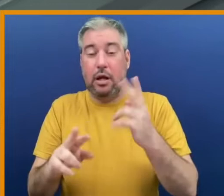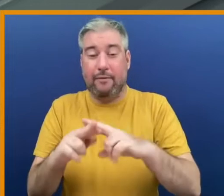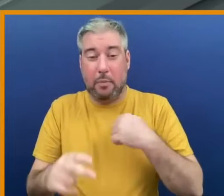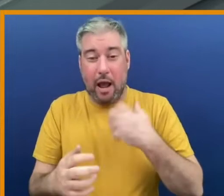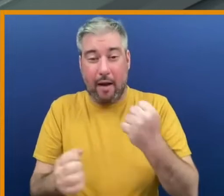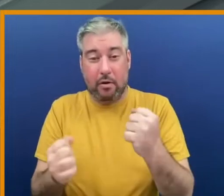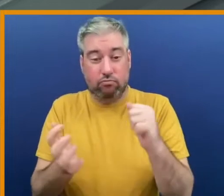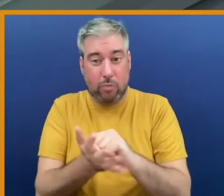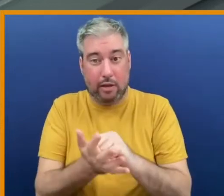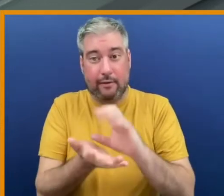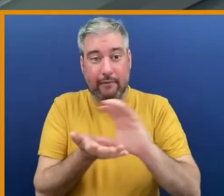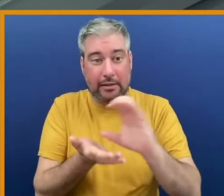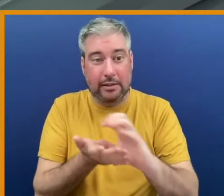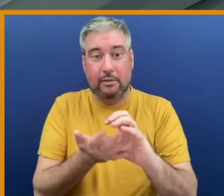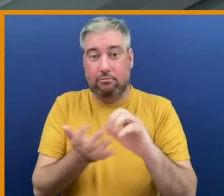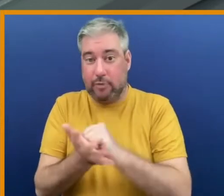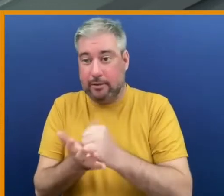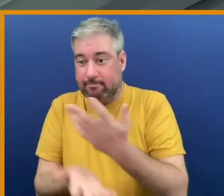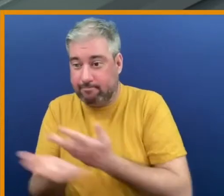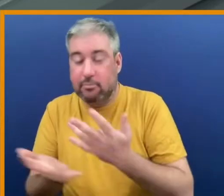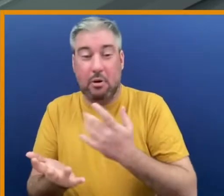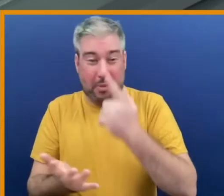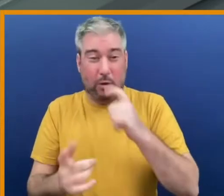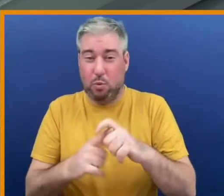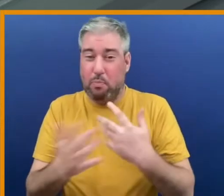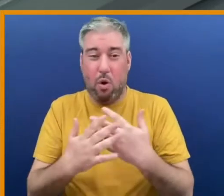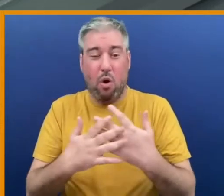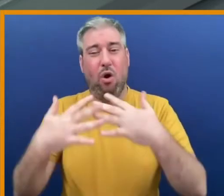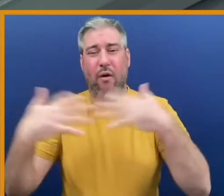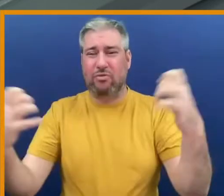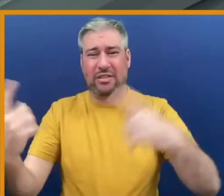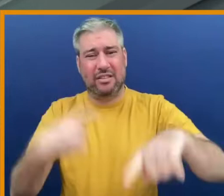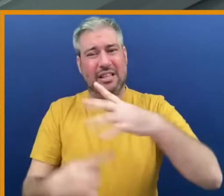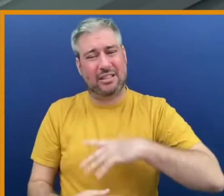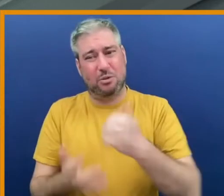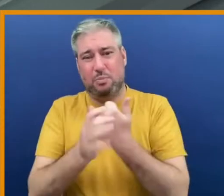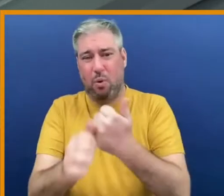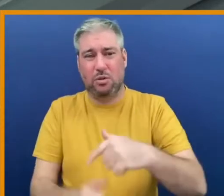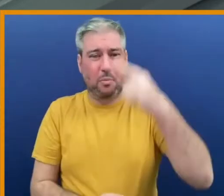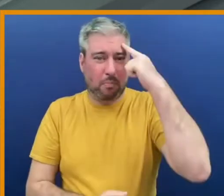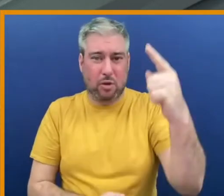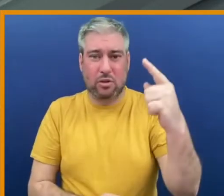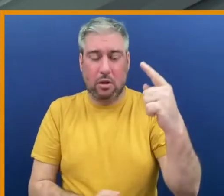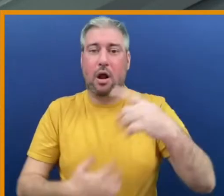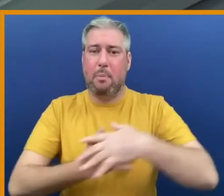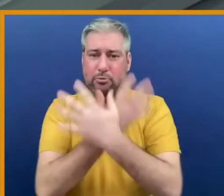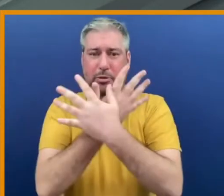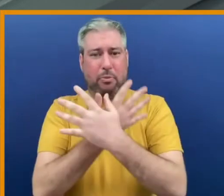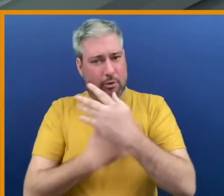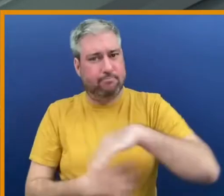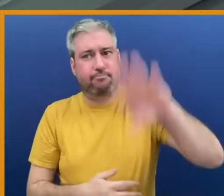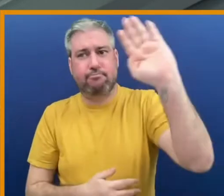Democrats a clear message to their local communities that we will do all we can to protect their wildlife-rich spaces,